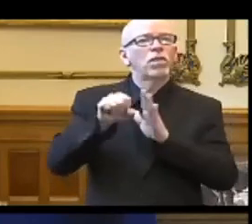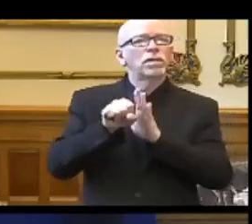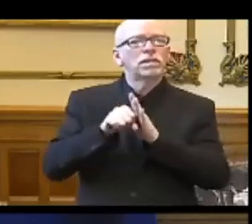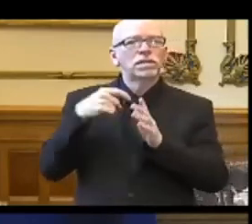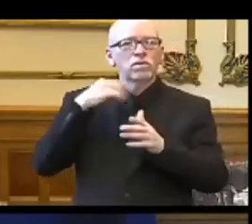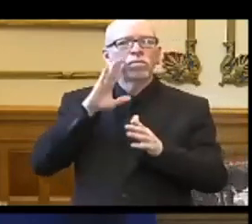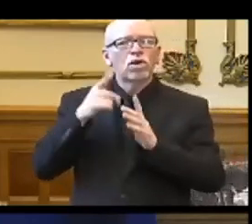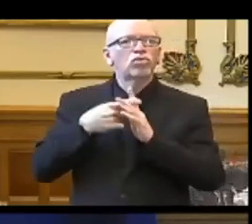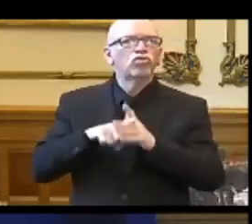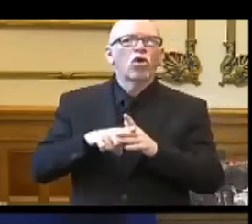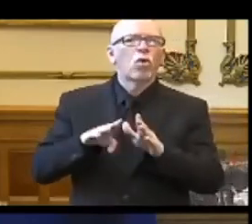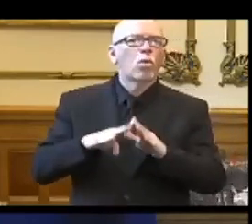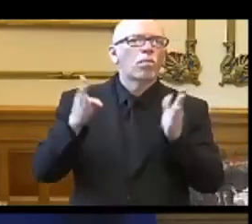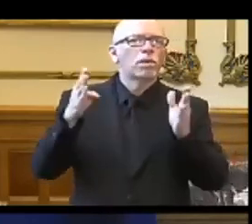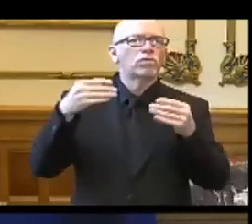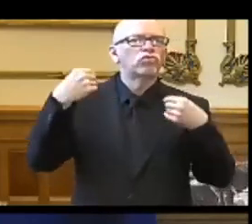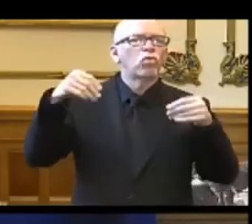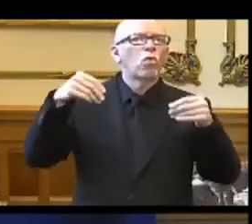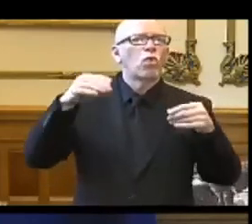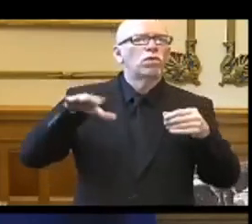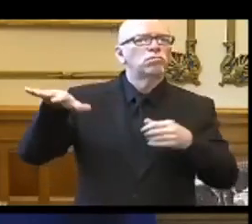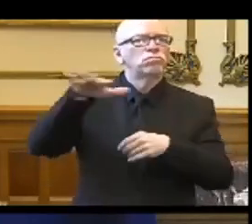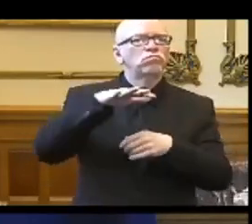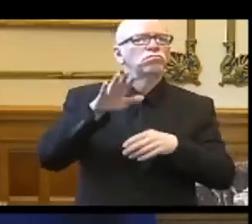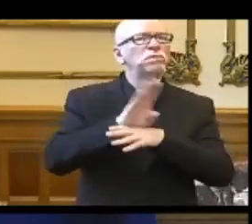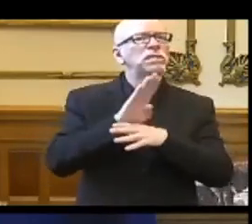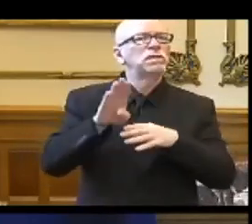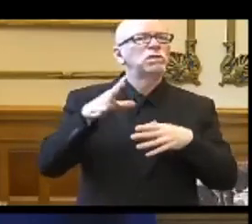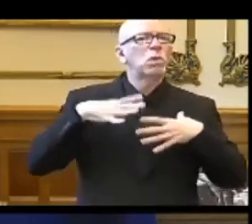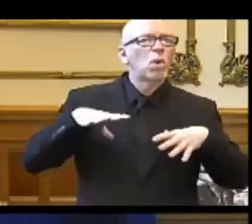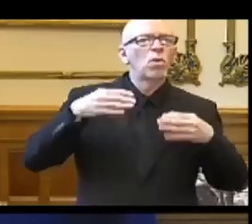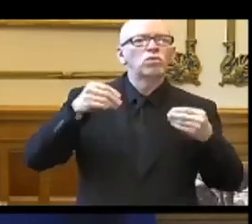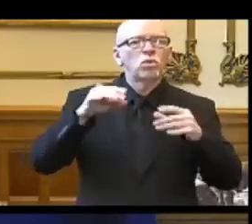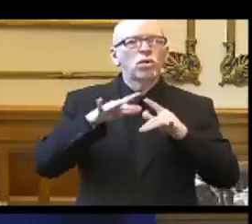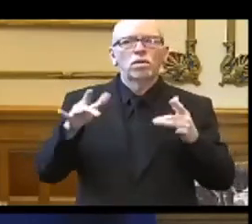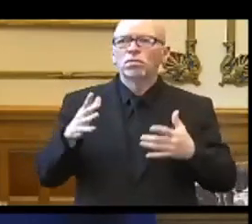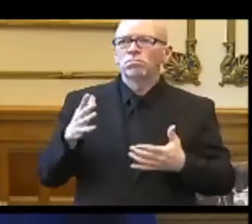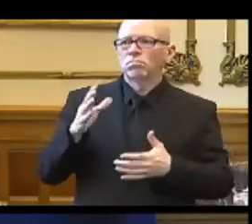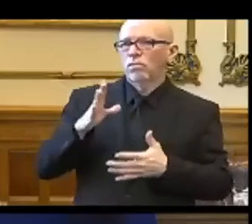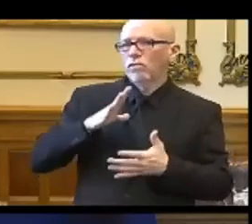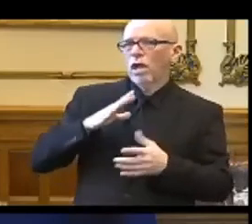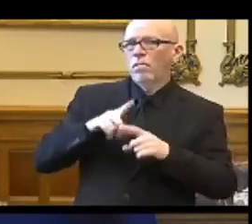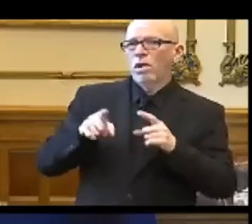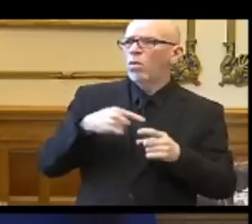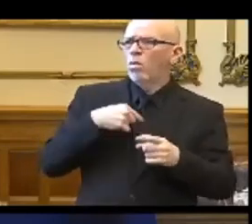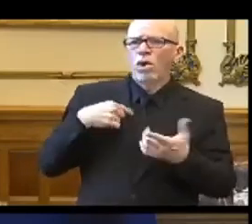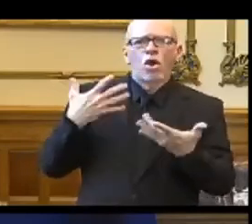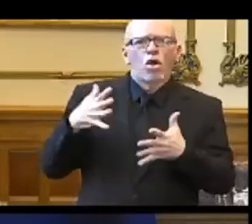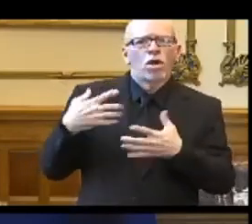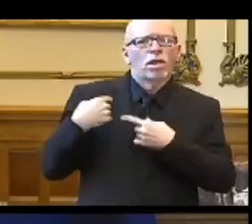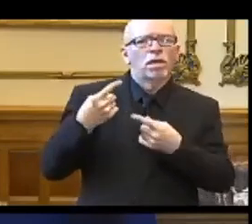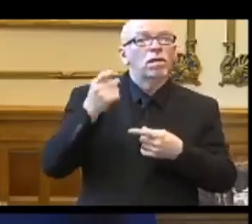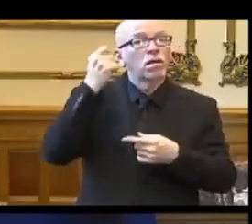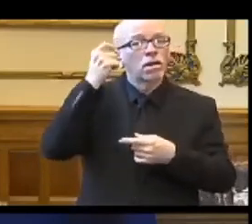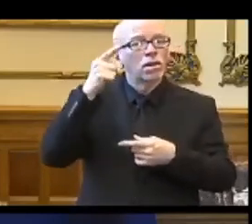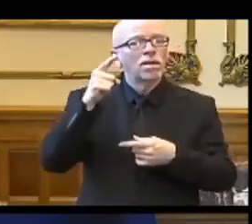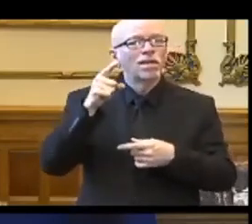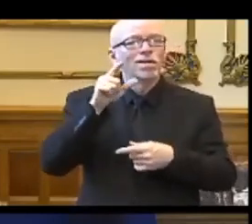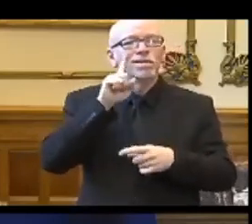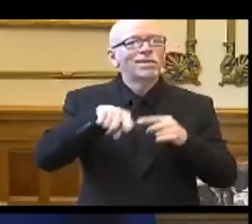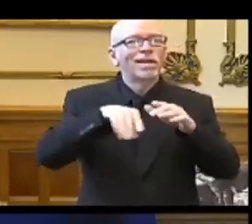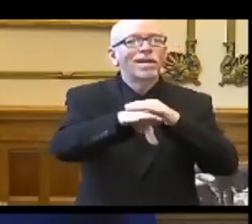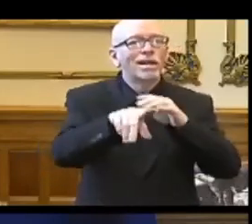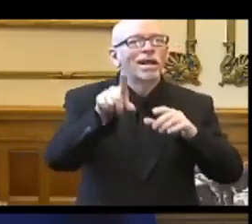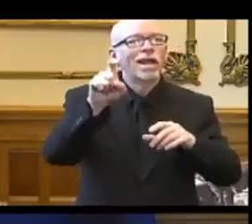going to start to open retail business. That's true, but we've been doing that curbside. And so some states